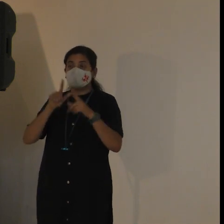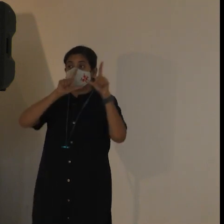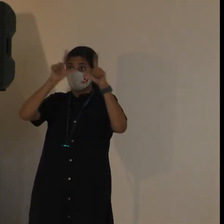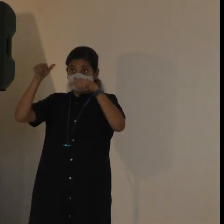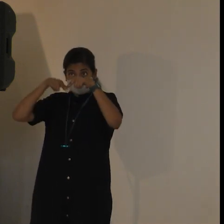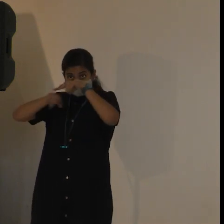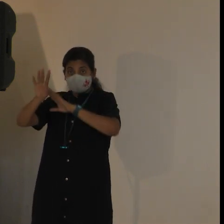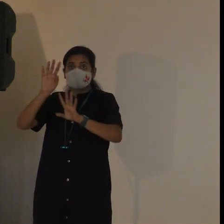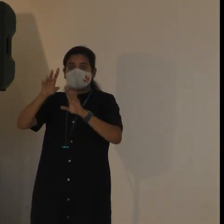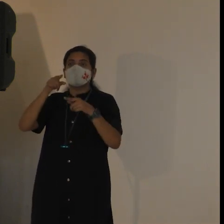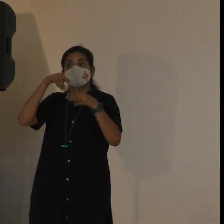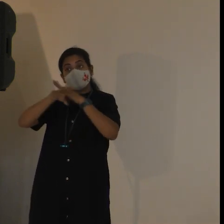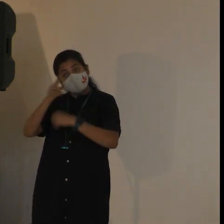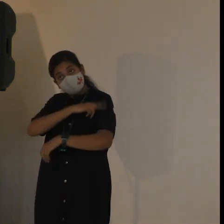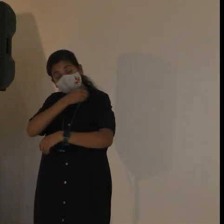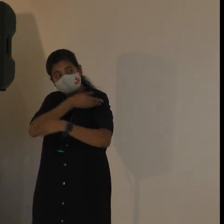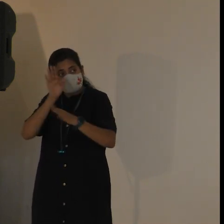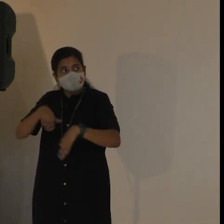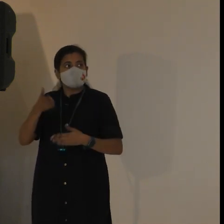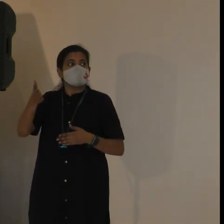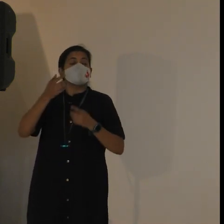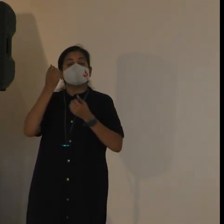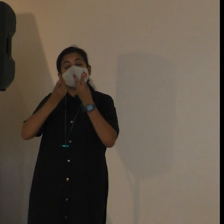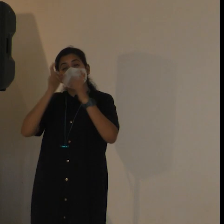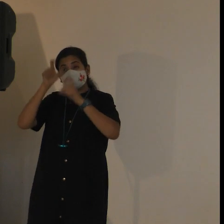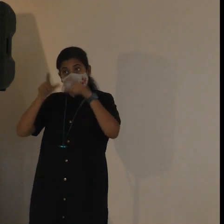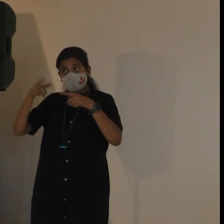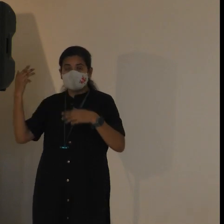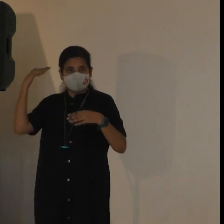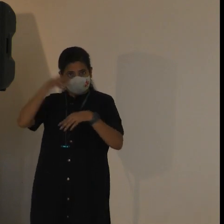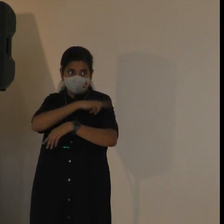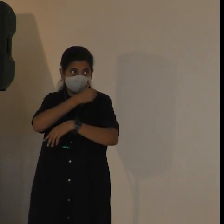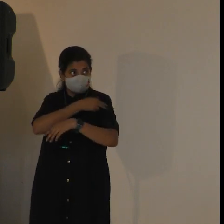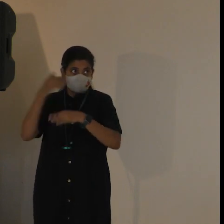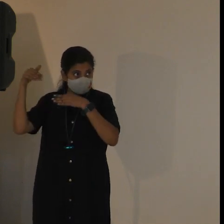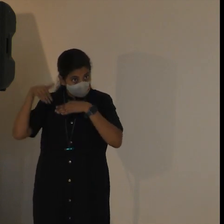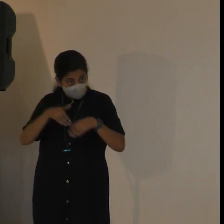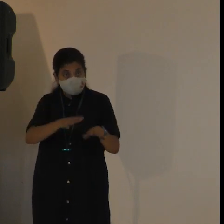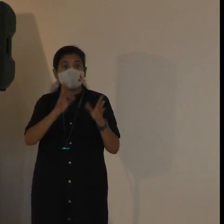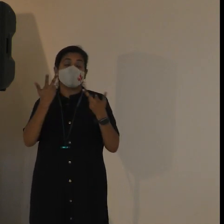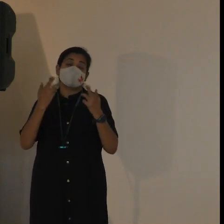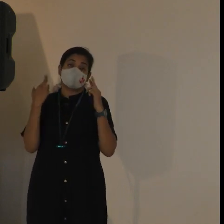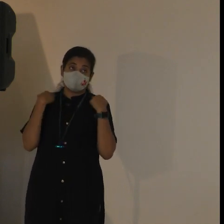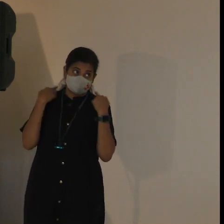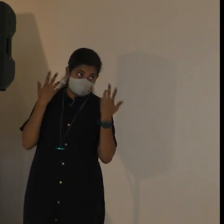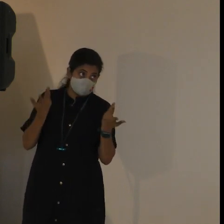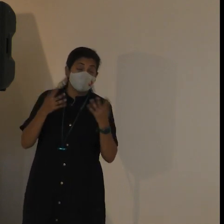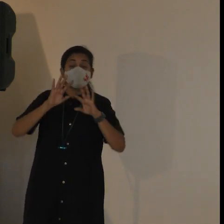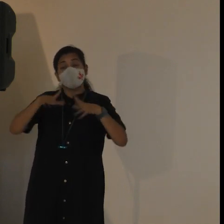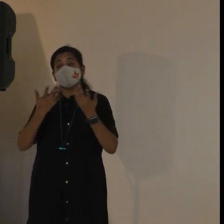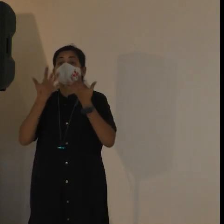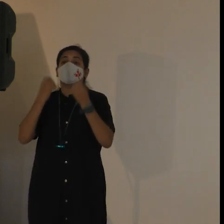museum itself. It's within a hospital, and most people who are coming to the hospital either are distressed or in need of